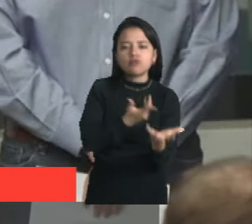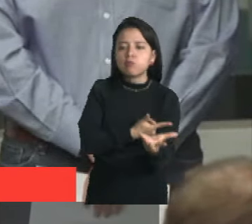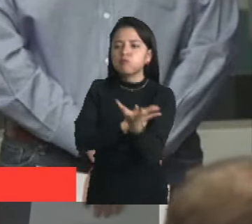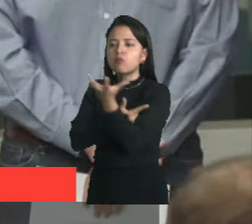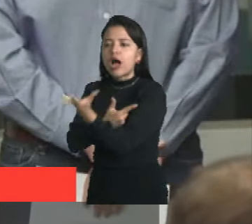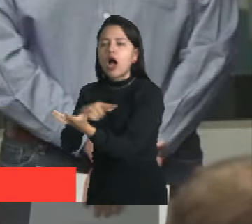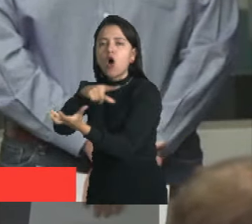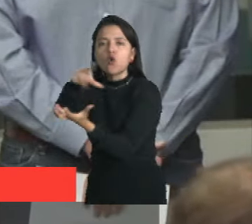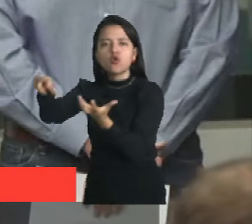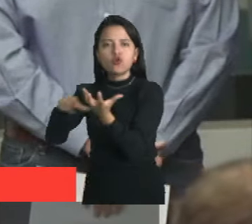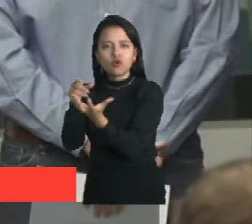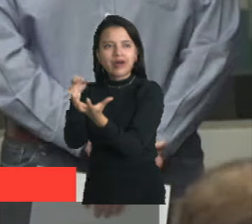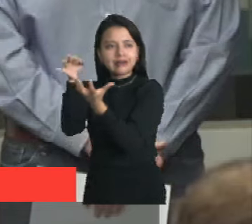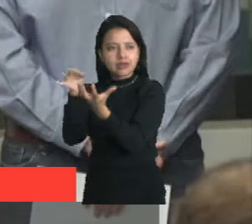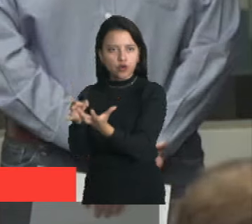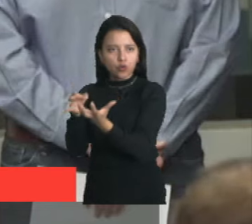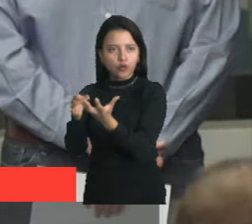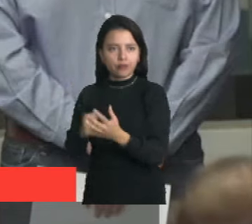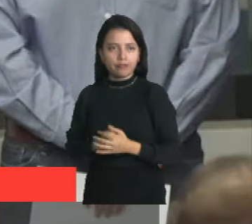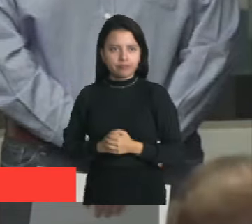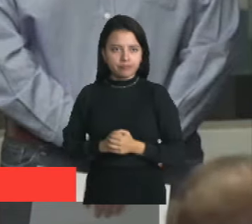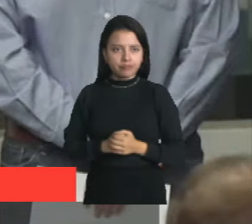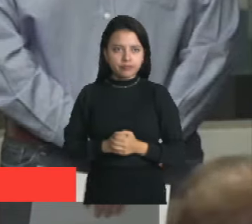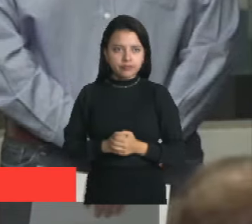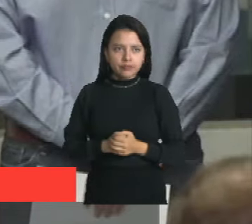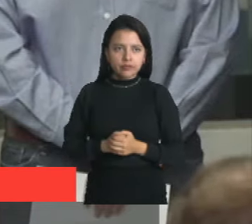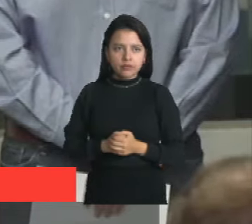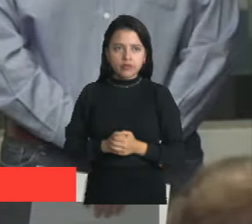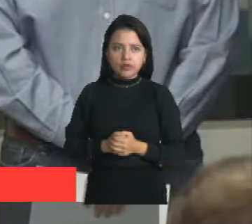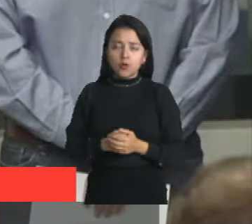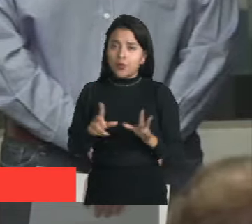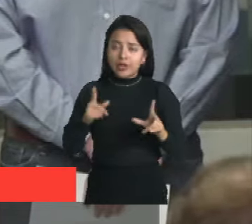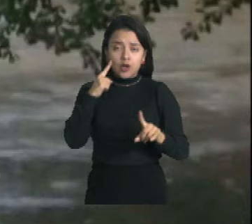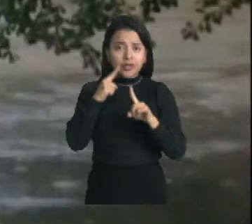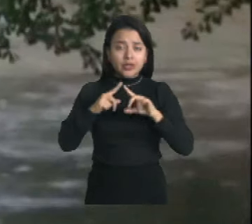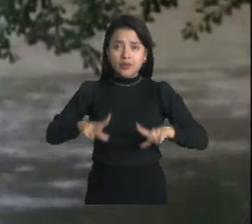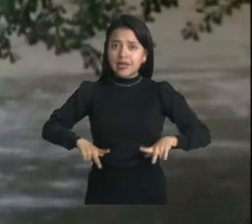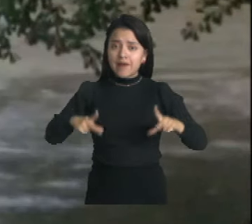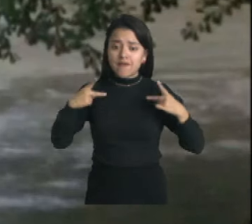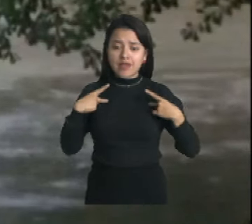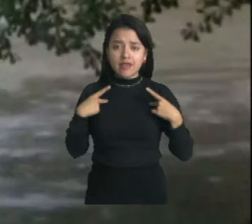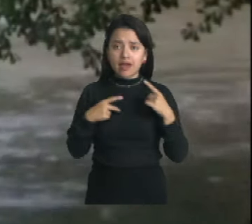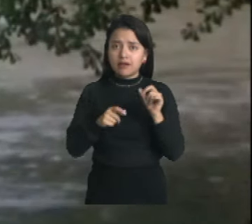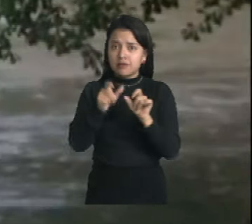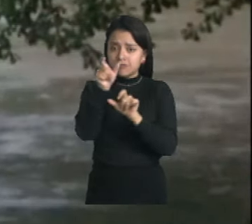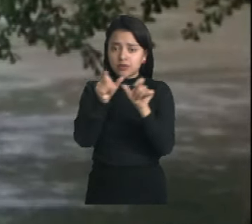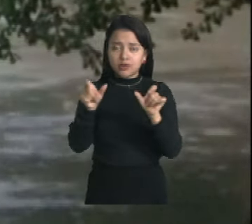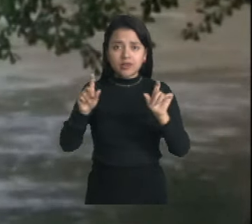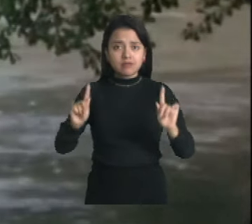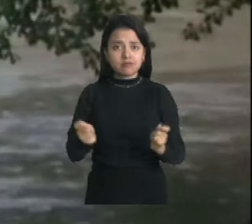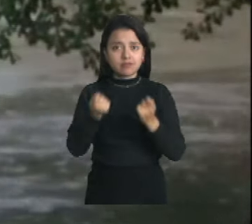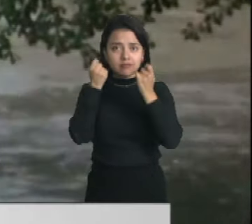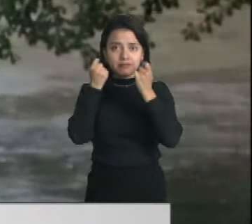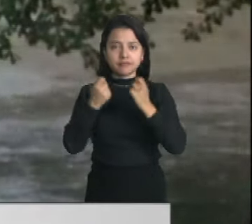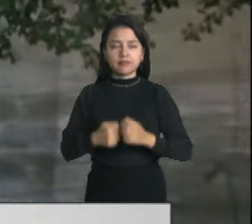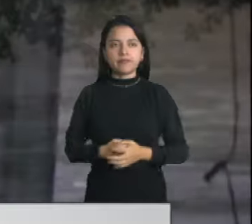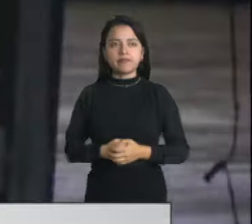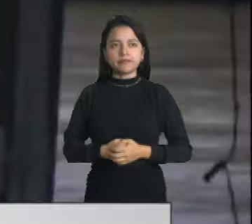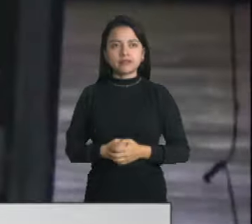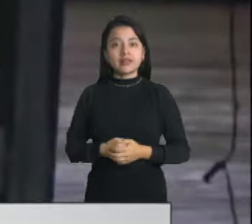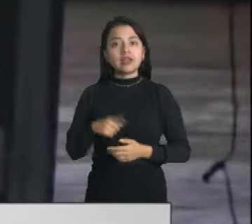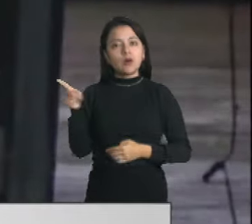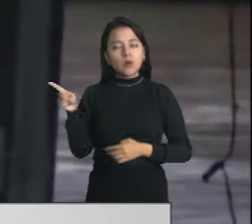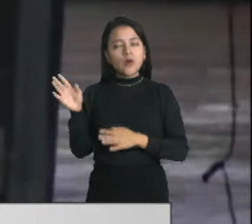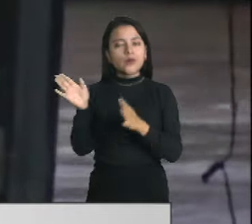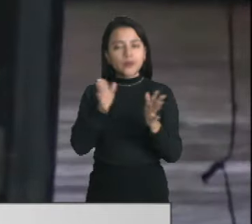that people are safe and that we're protecting life and limb. Las autoridades meteorológicas advirtieron que aún continuarán